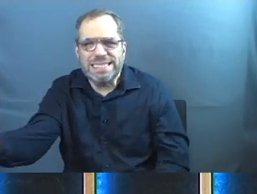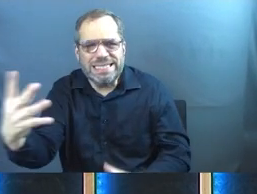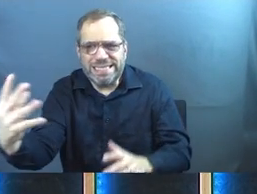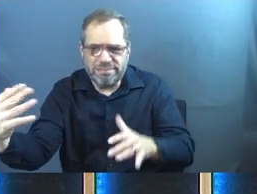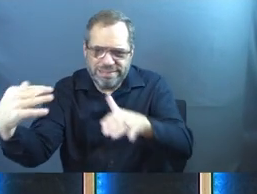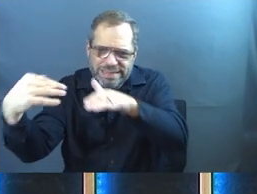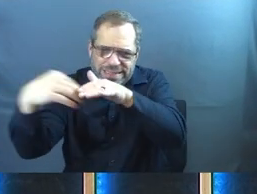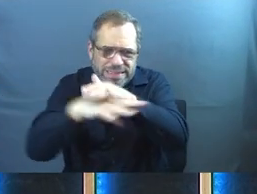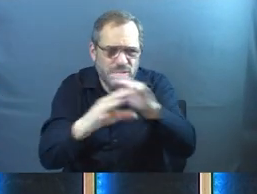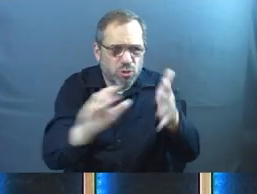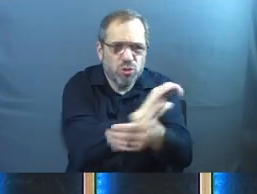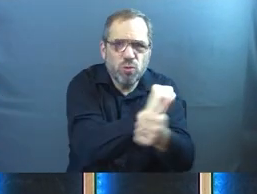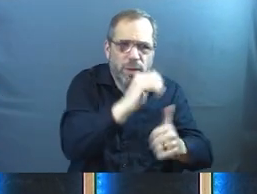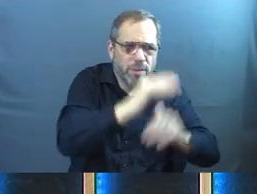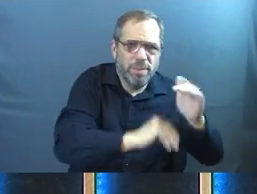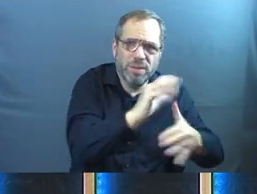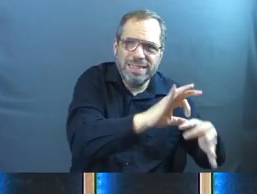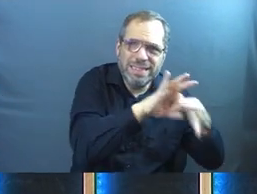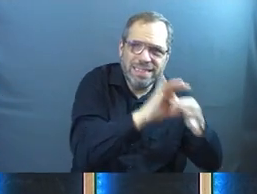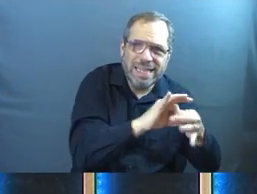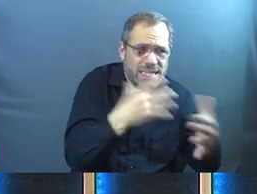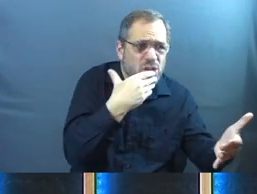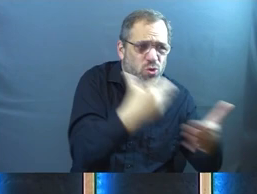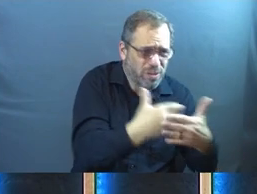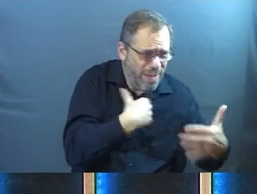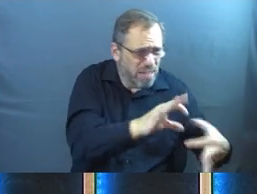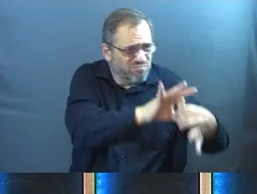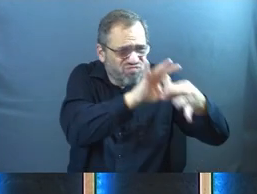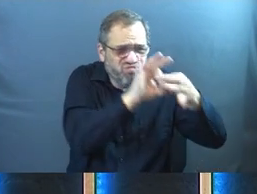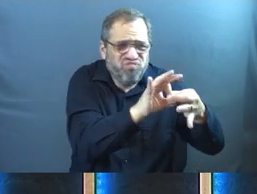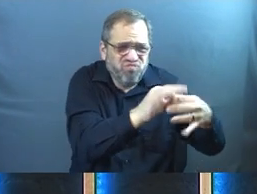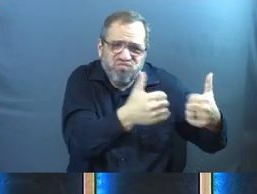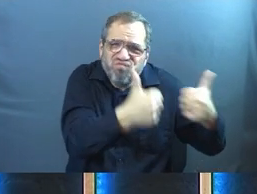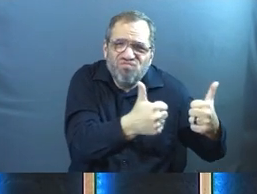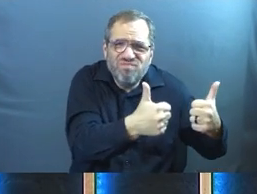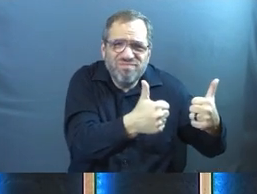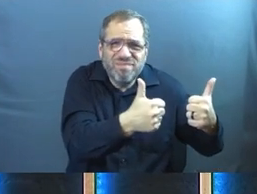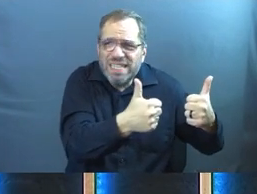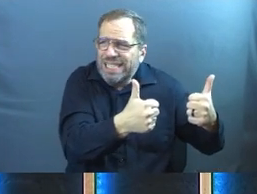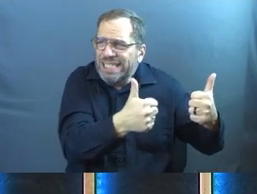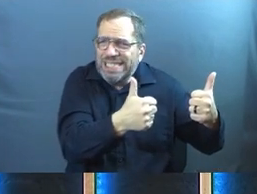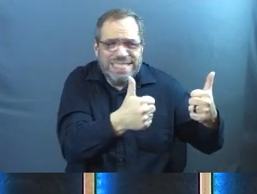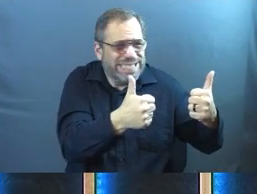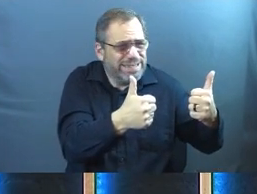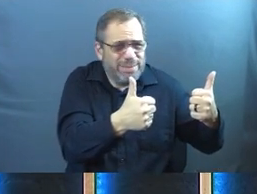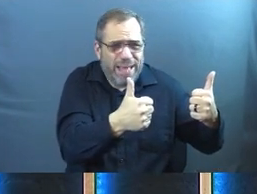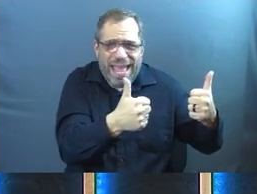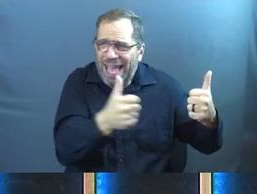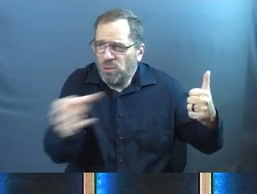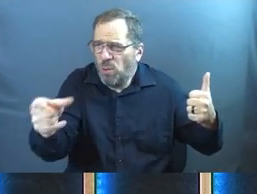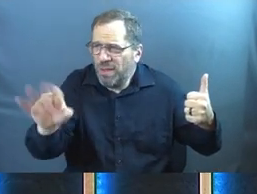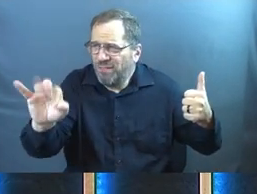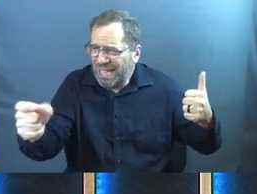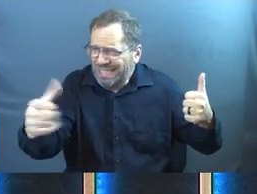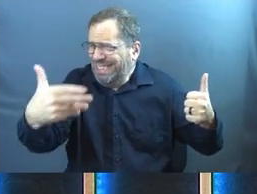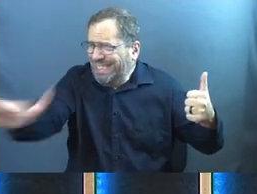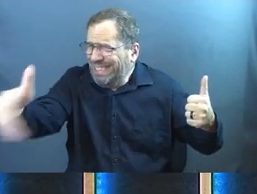and destroy what we've built. This good thing that we've got going. They're like, somebody needs to catch those